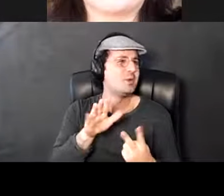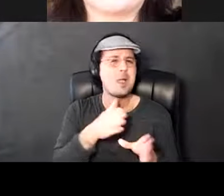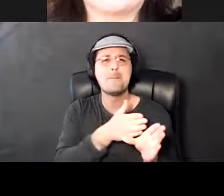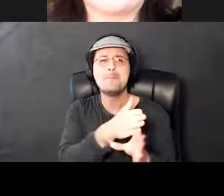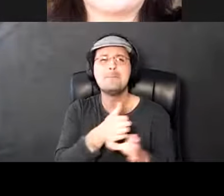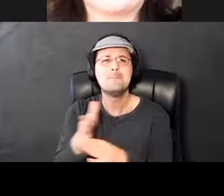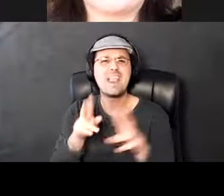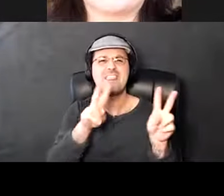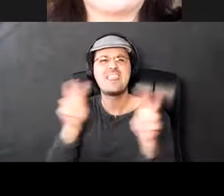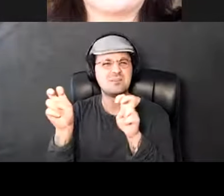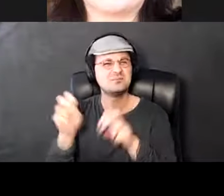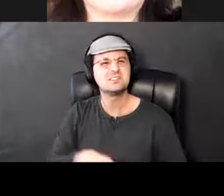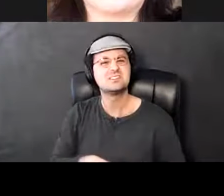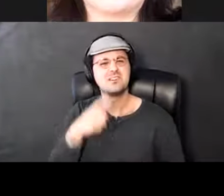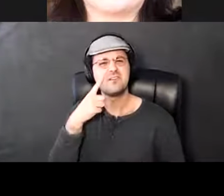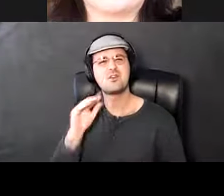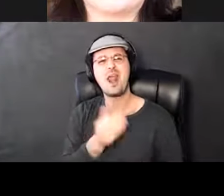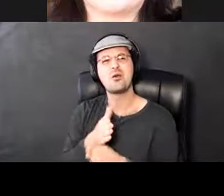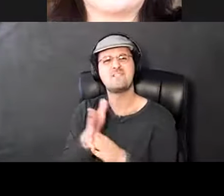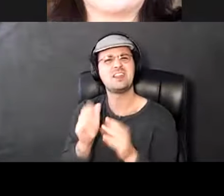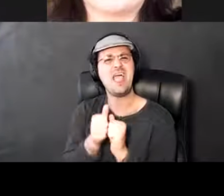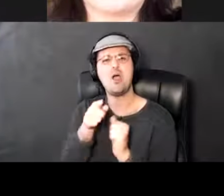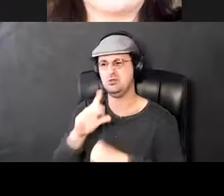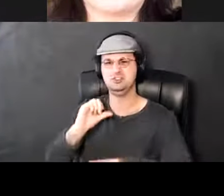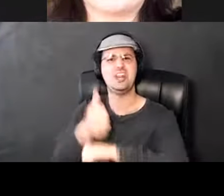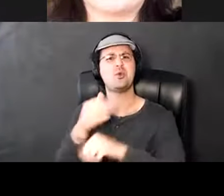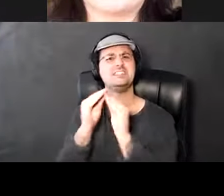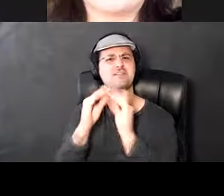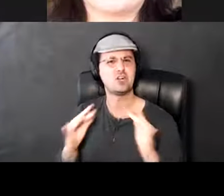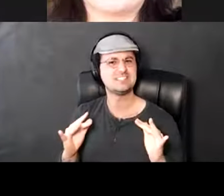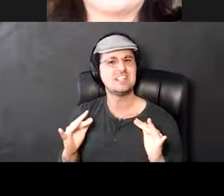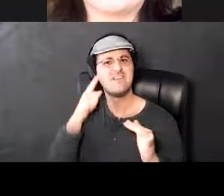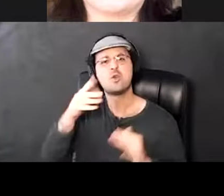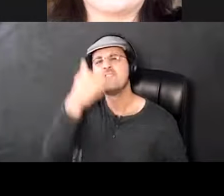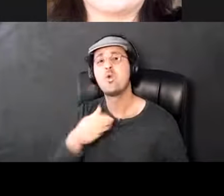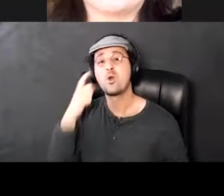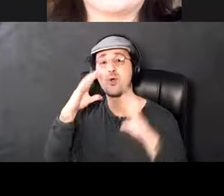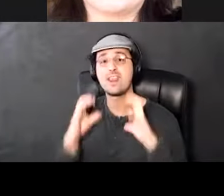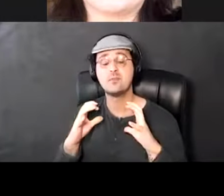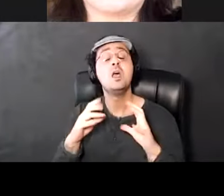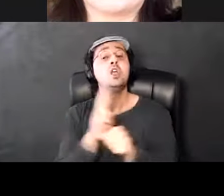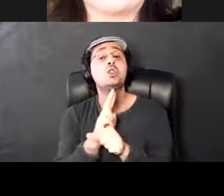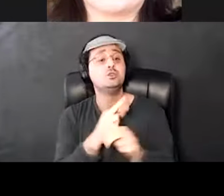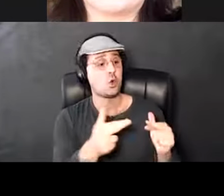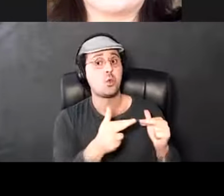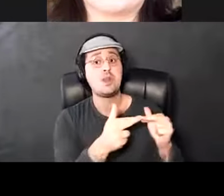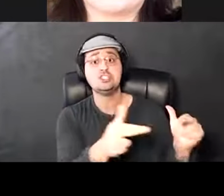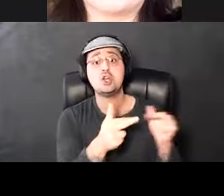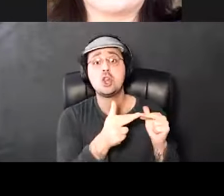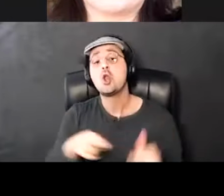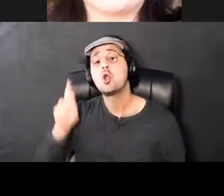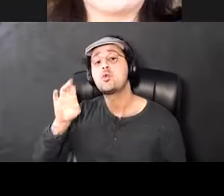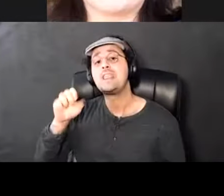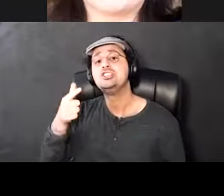themes in the field for how you generate diversity in the forebrain. One is regionalization. So different parts